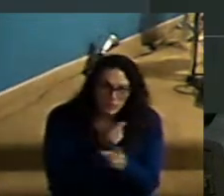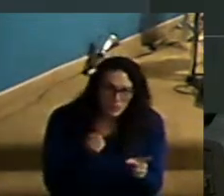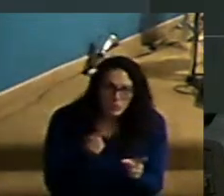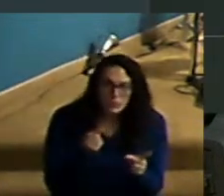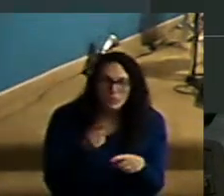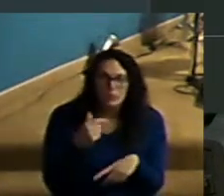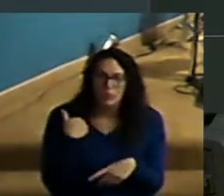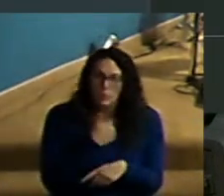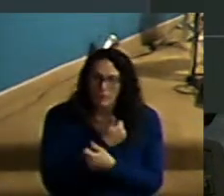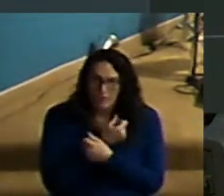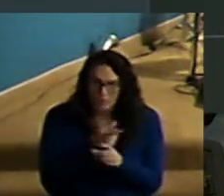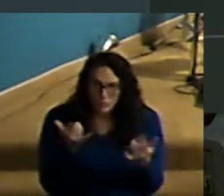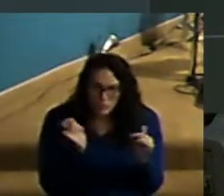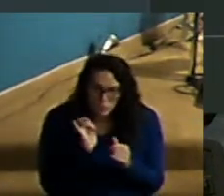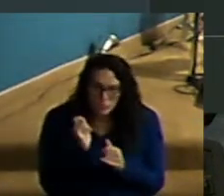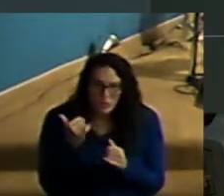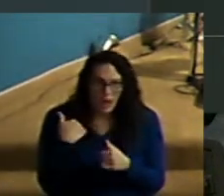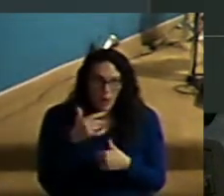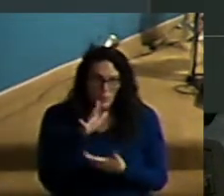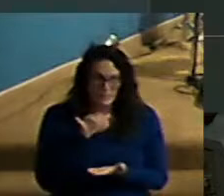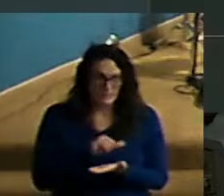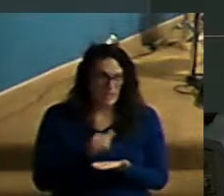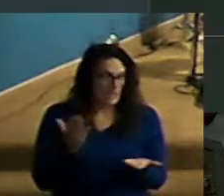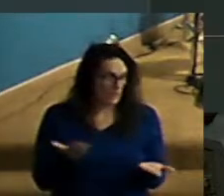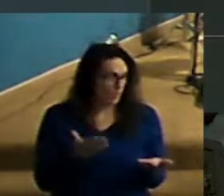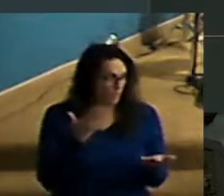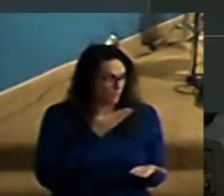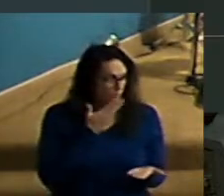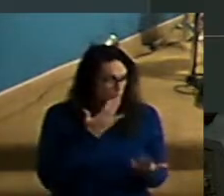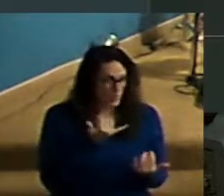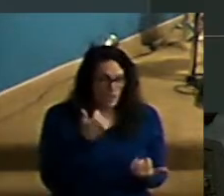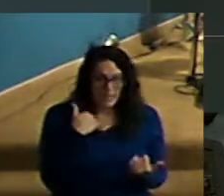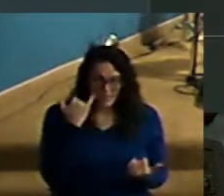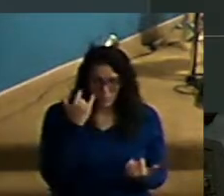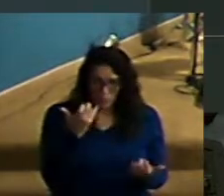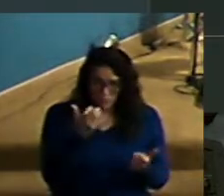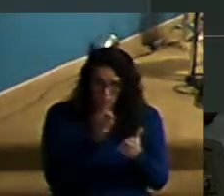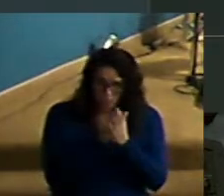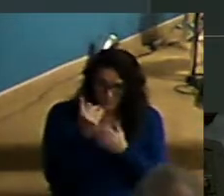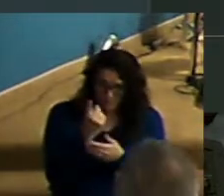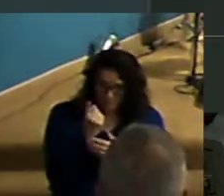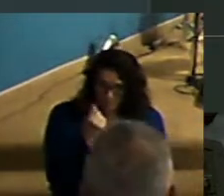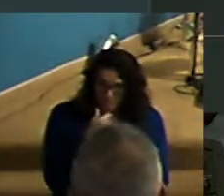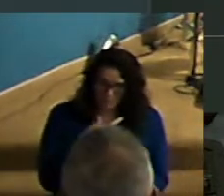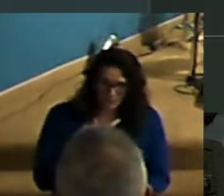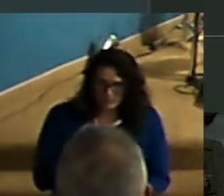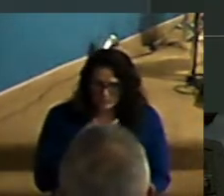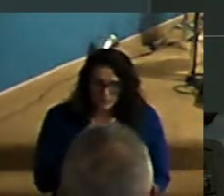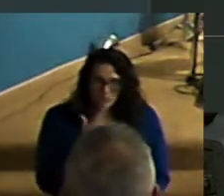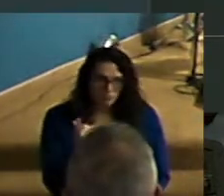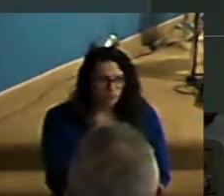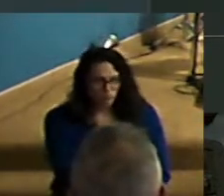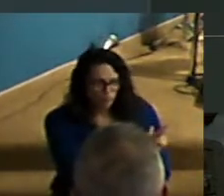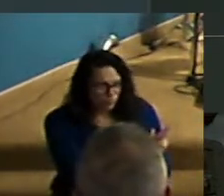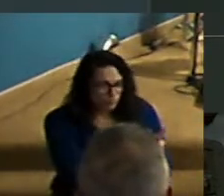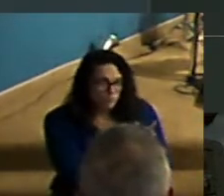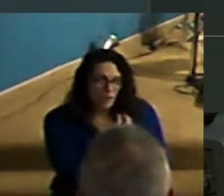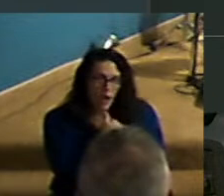front today just to do something different. So if you'd like to pray over something that God's stirring in your heart right now, just come down. I'd be happy to pray with